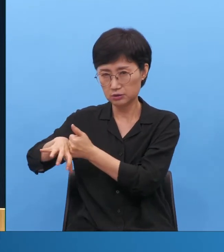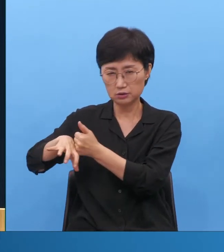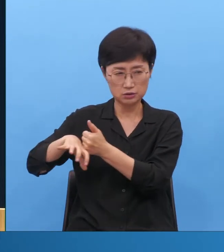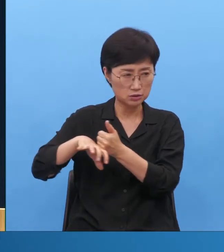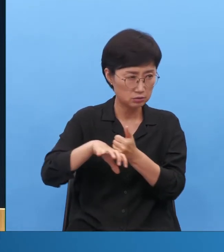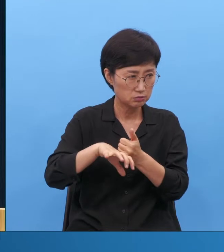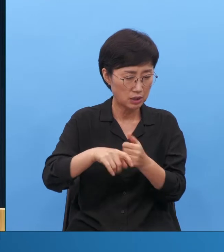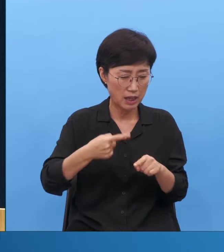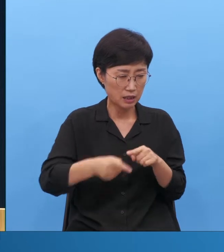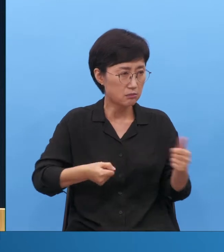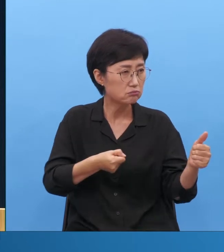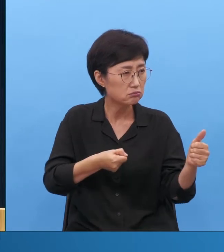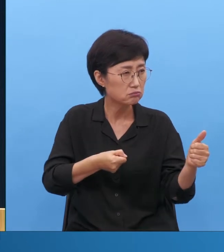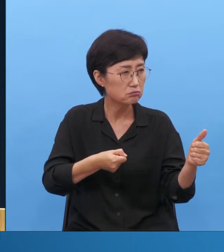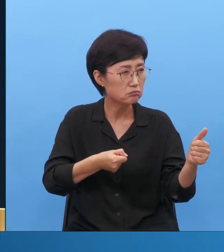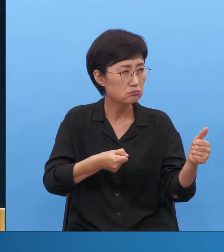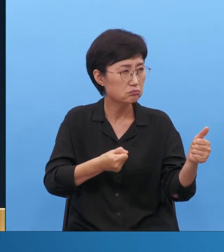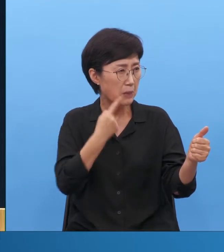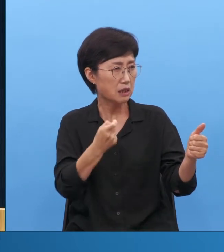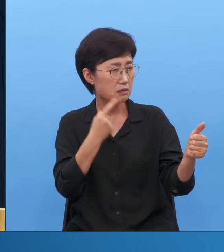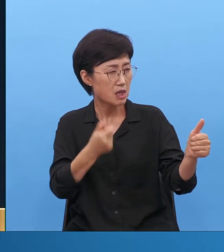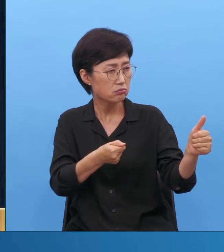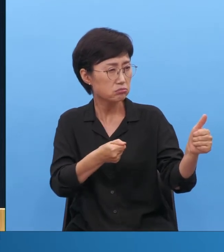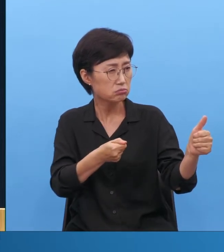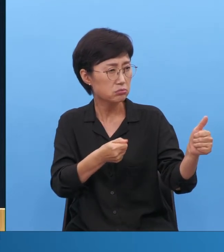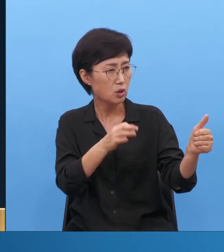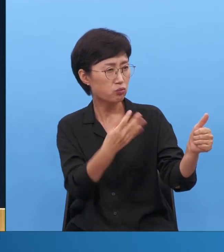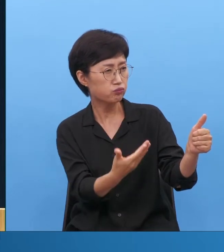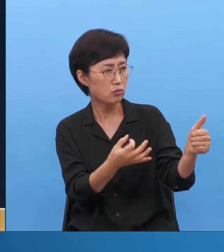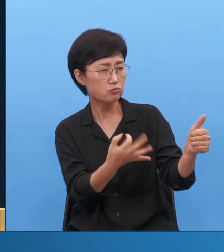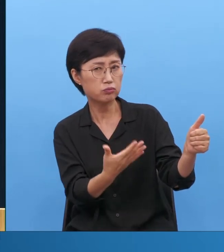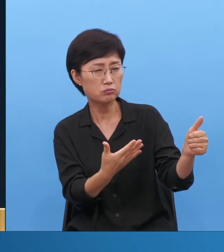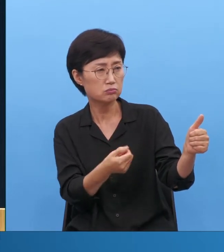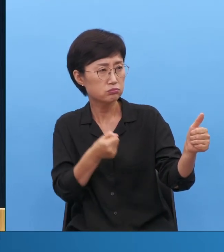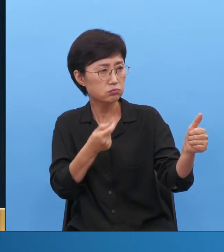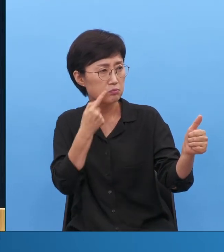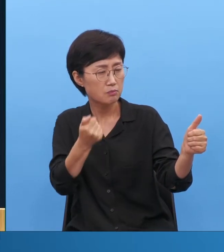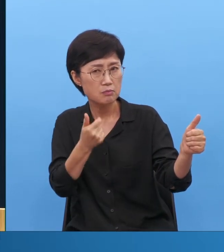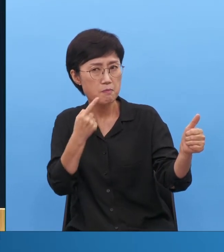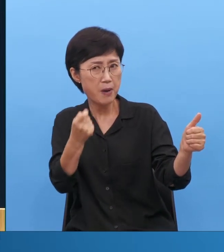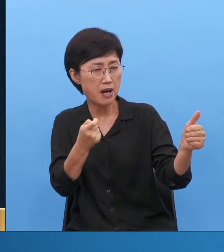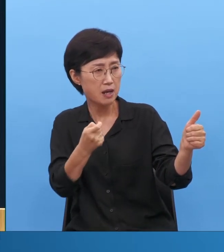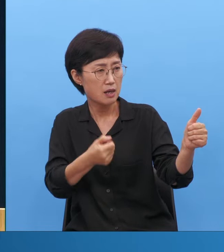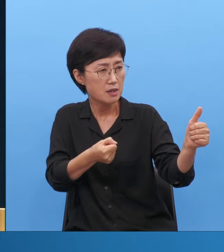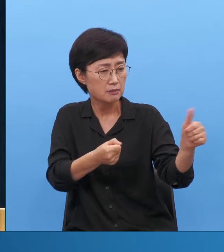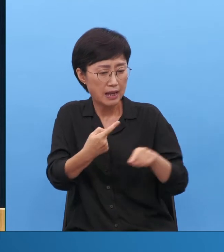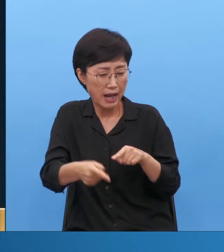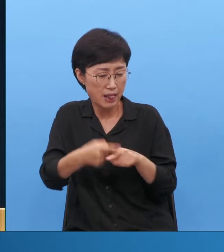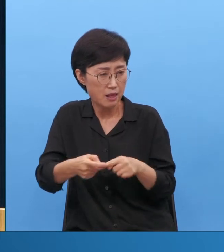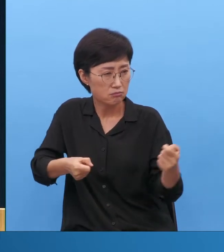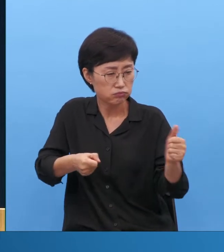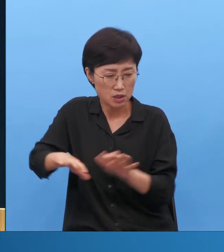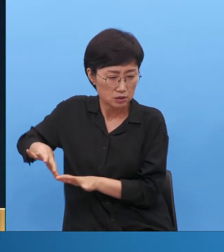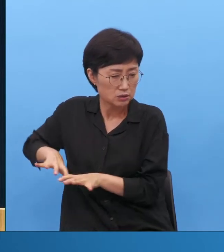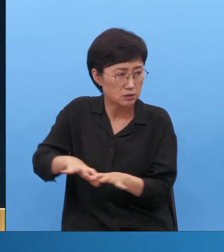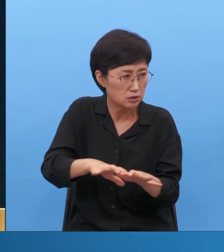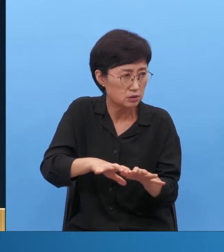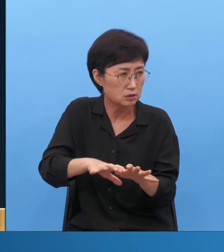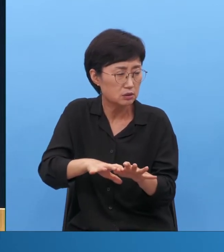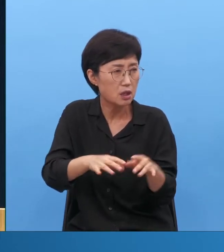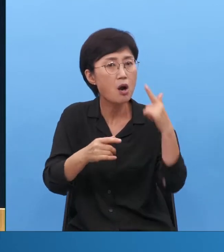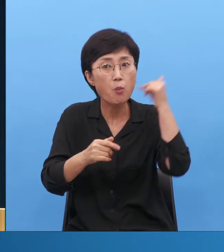of a different denomination. But one day, there was a Filipino believer underneath this pastor who brought a person underneath this pastor brought